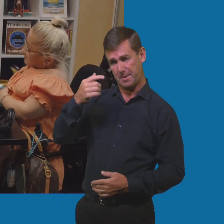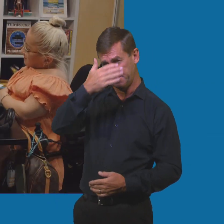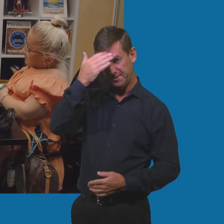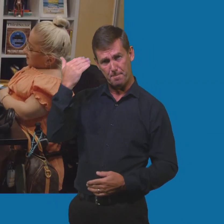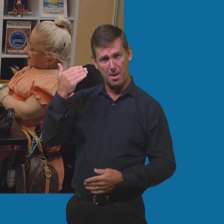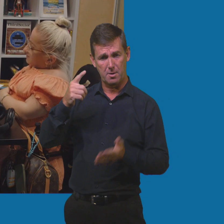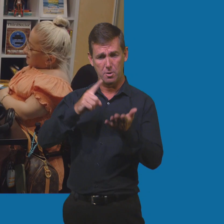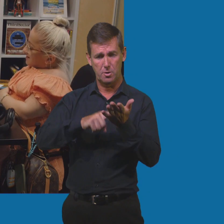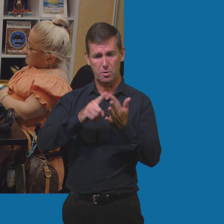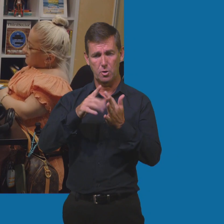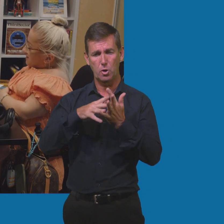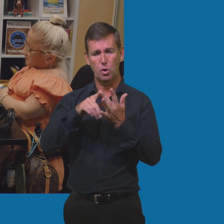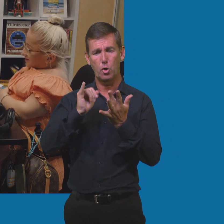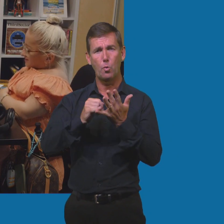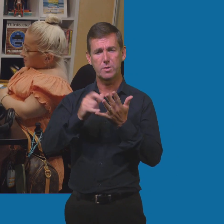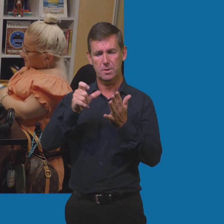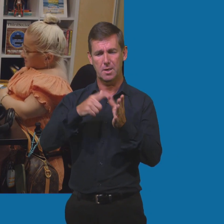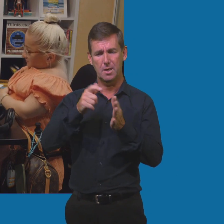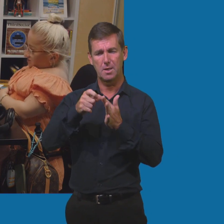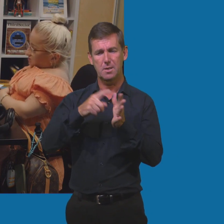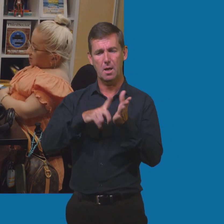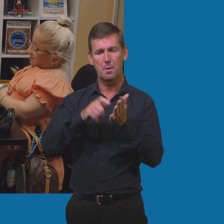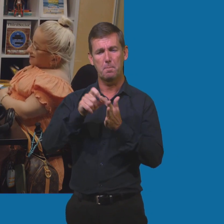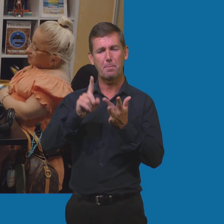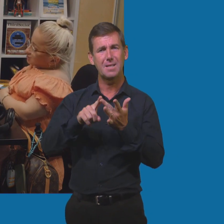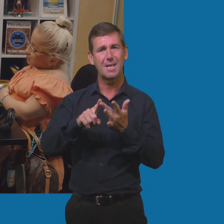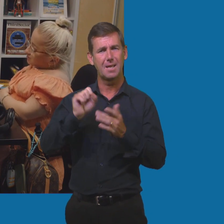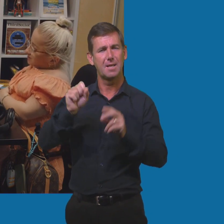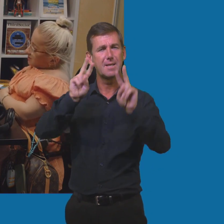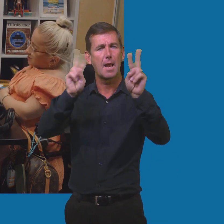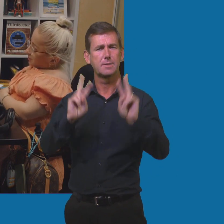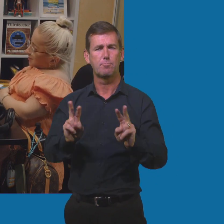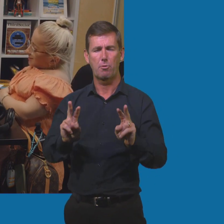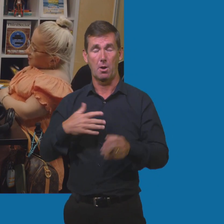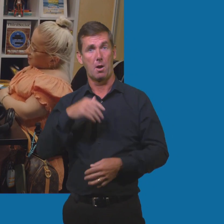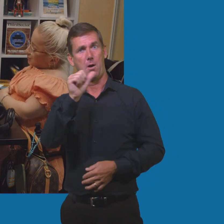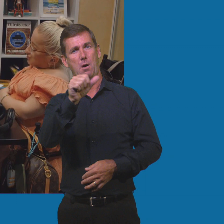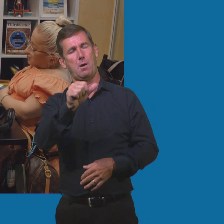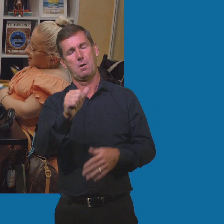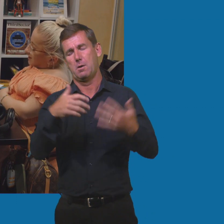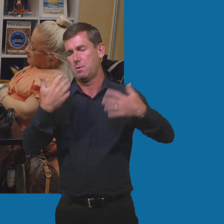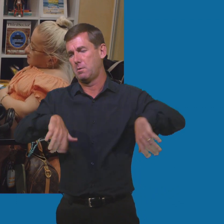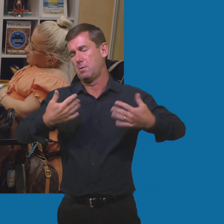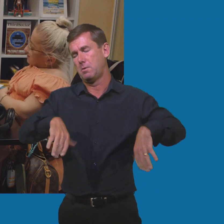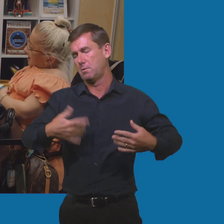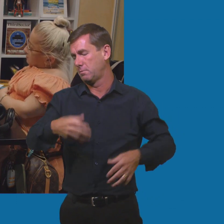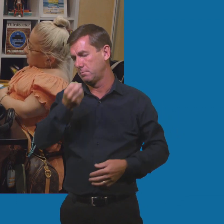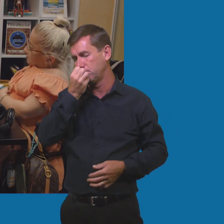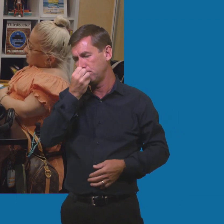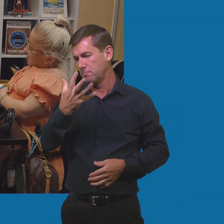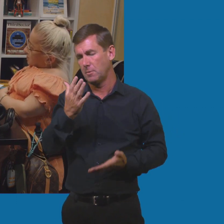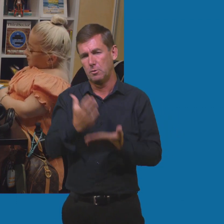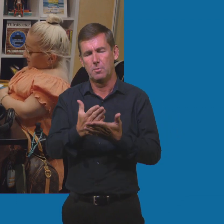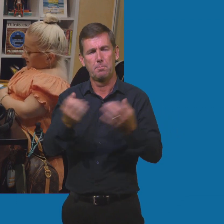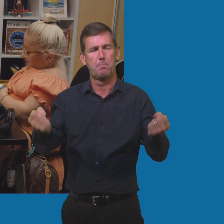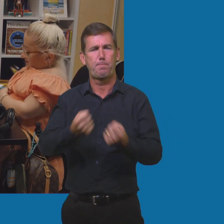massive moment. Absolutely, that was. If anyone has not seen the footage, I urge you all to, you know, kind of go and Google that. That was really